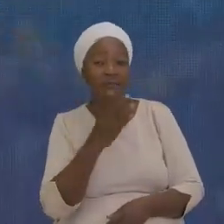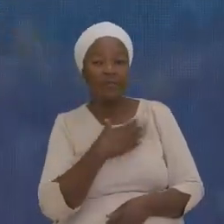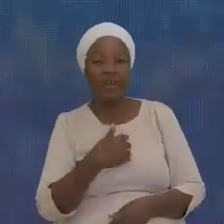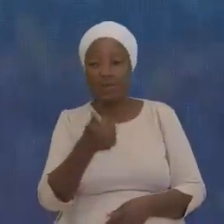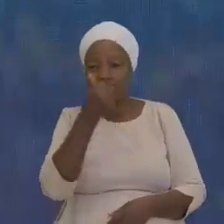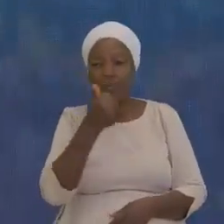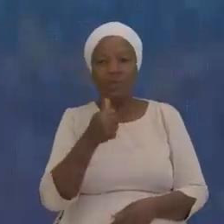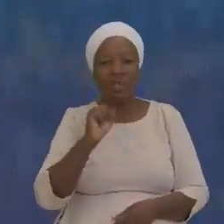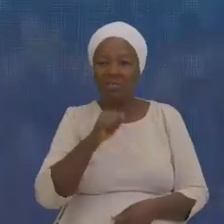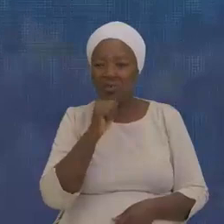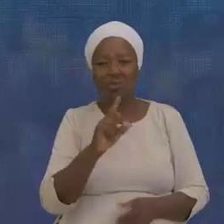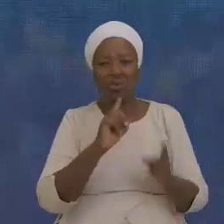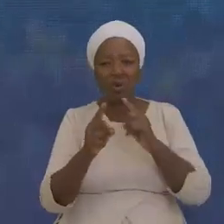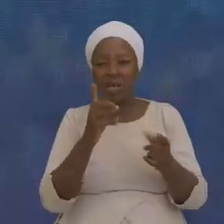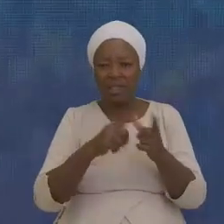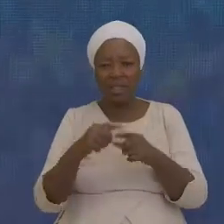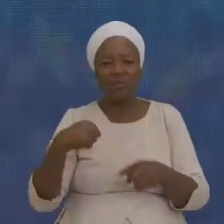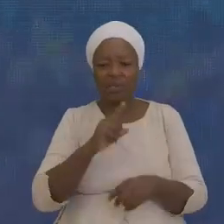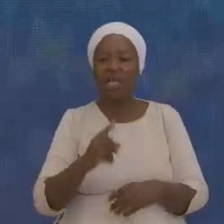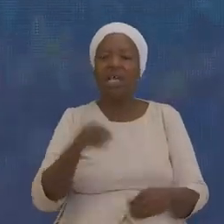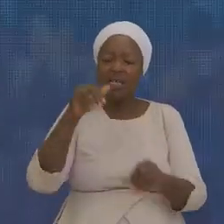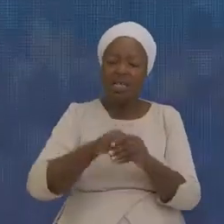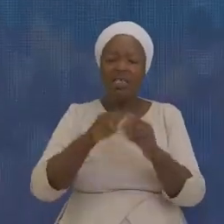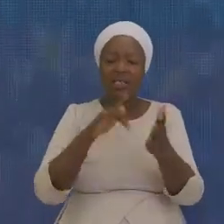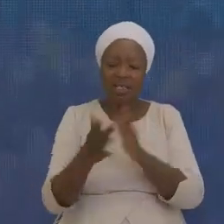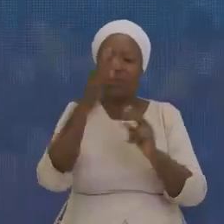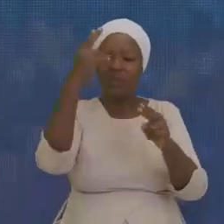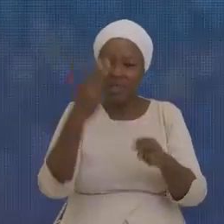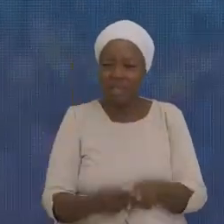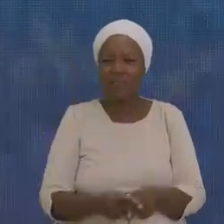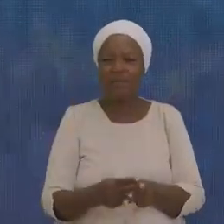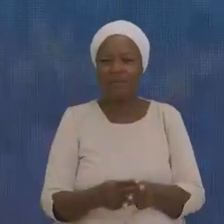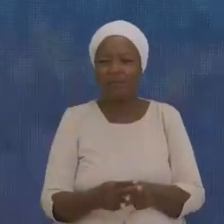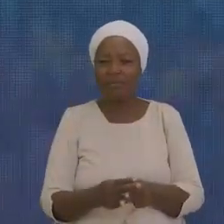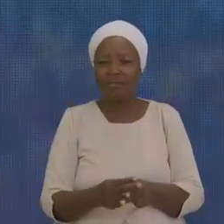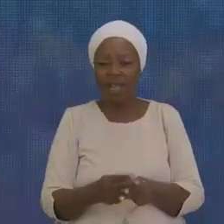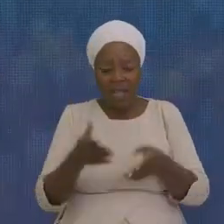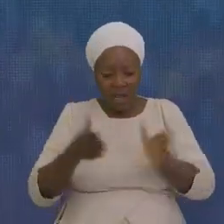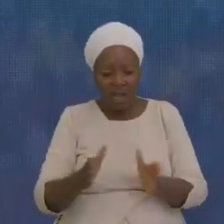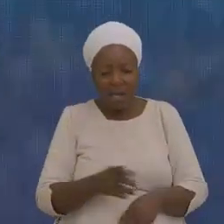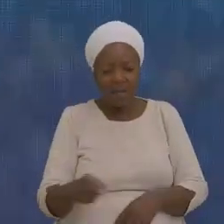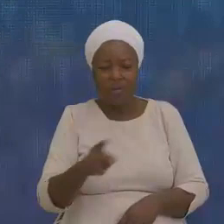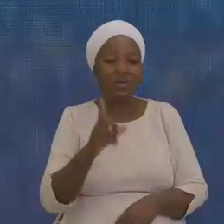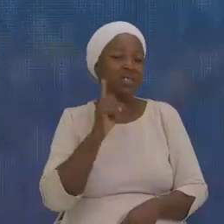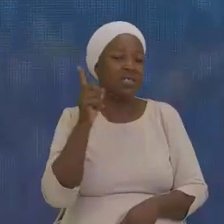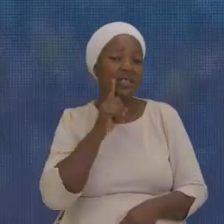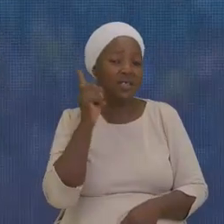And I said, in Jesus' name, let those deaf ears